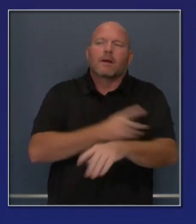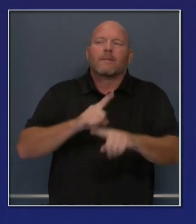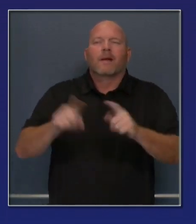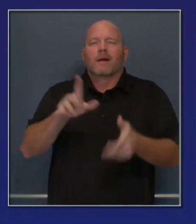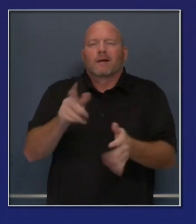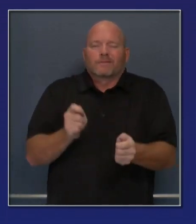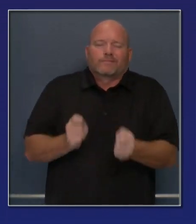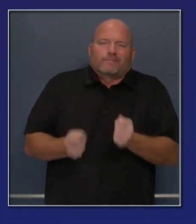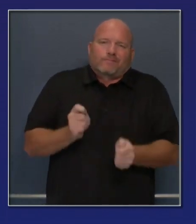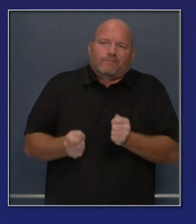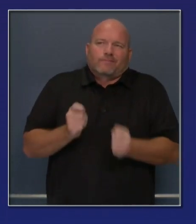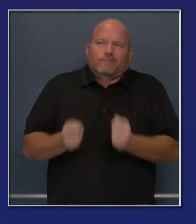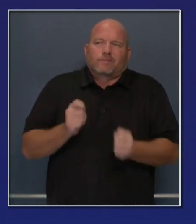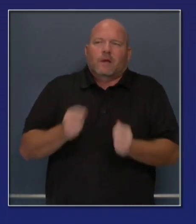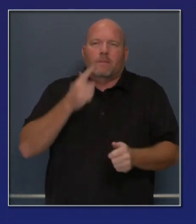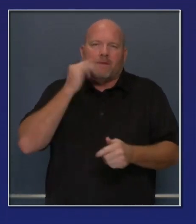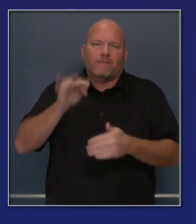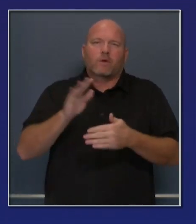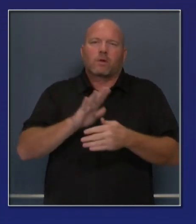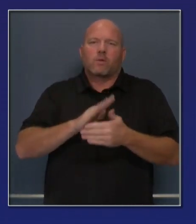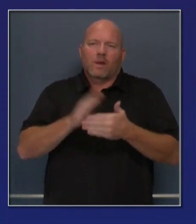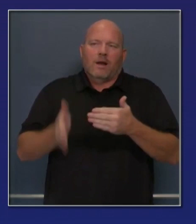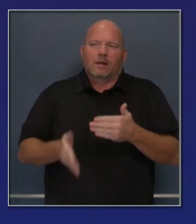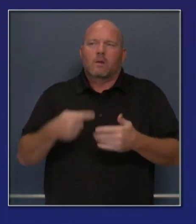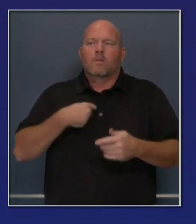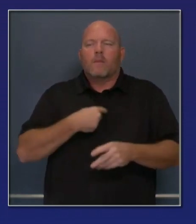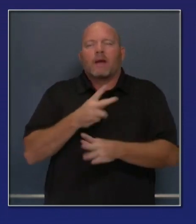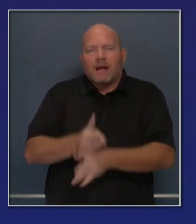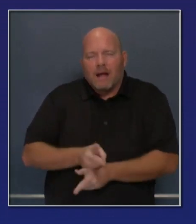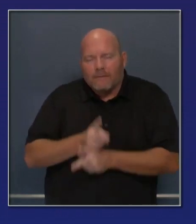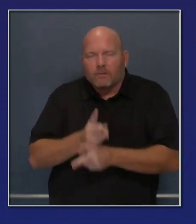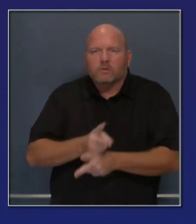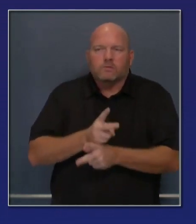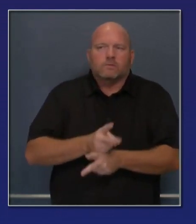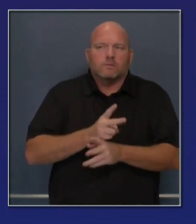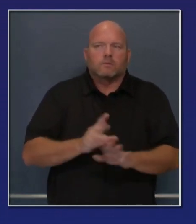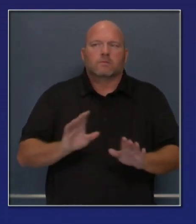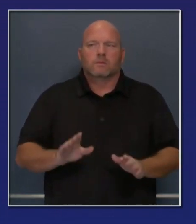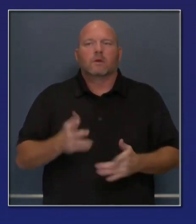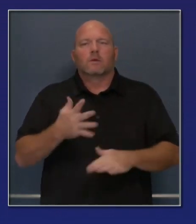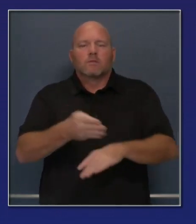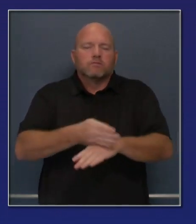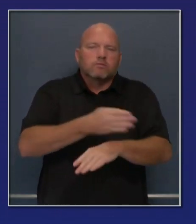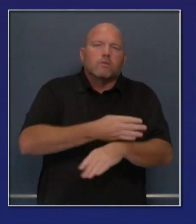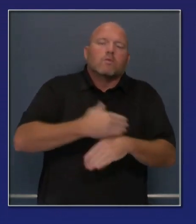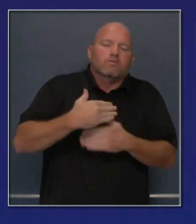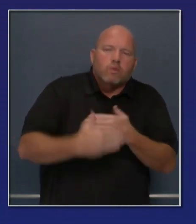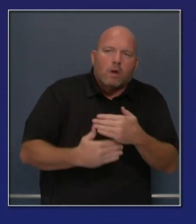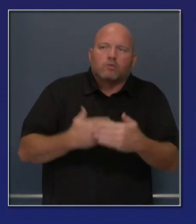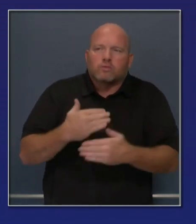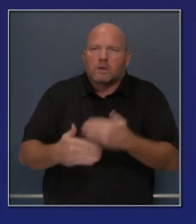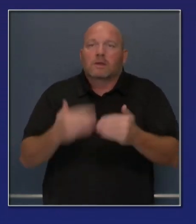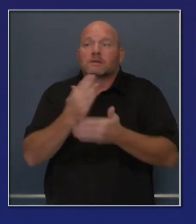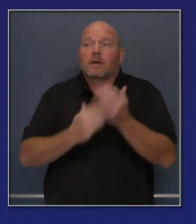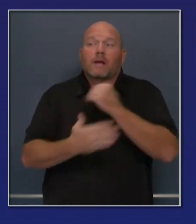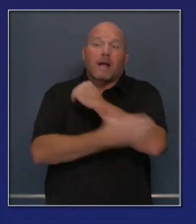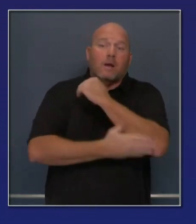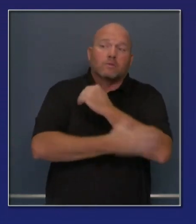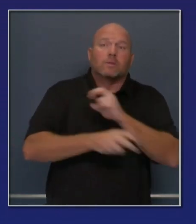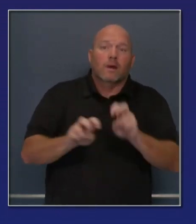weekend, and so I have to be careful. But we will make progress. A number of counties now moving into new tiers, but again,